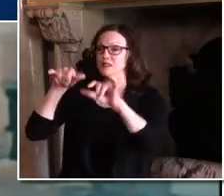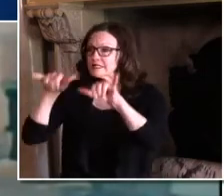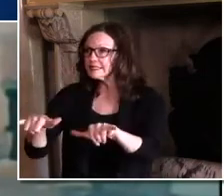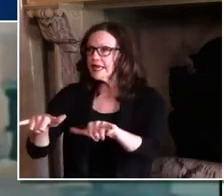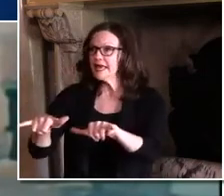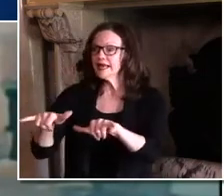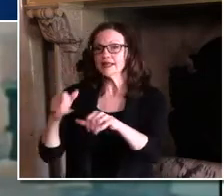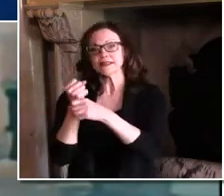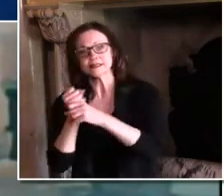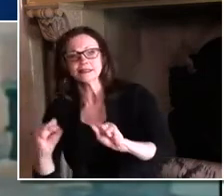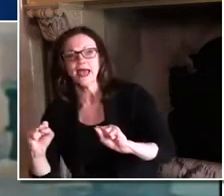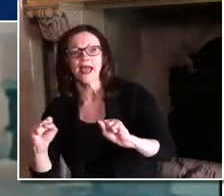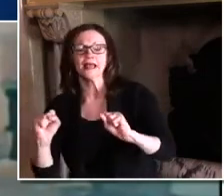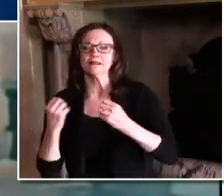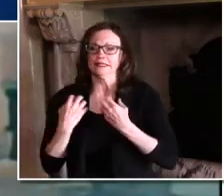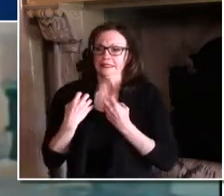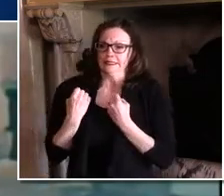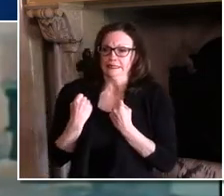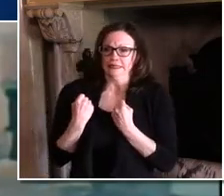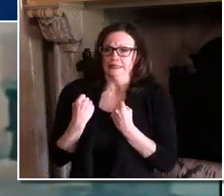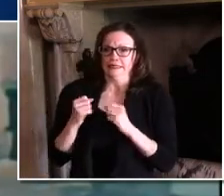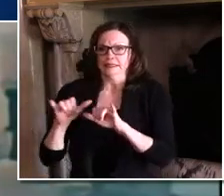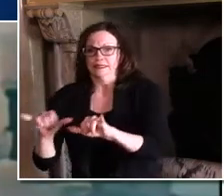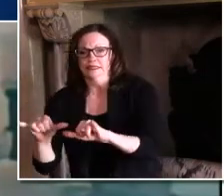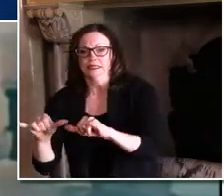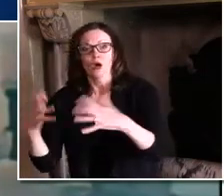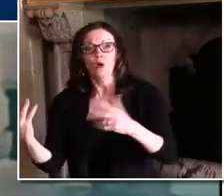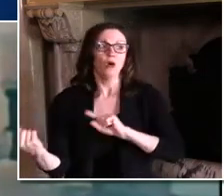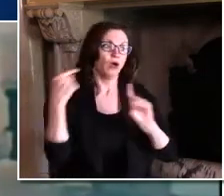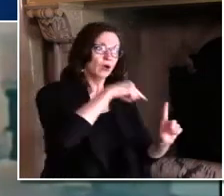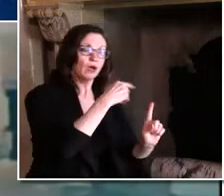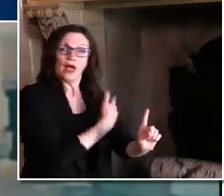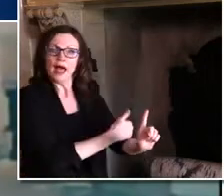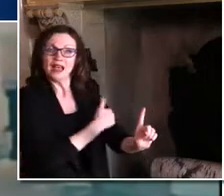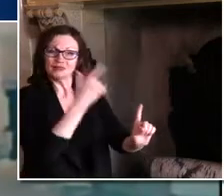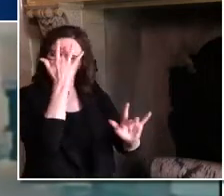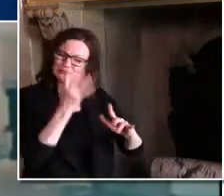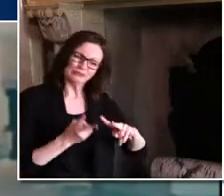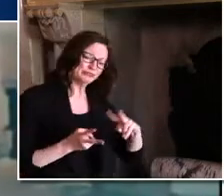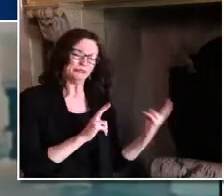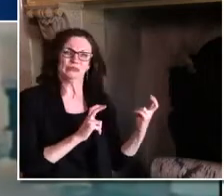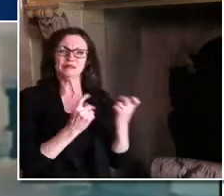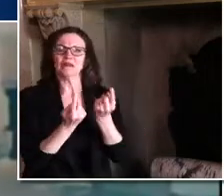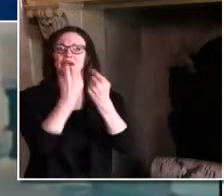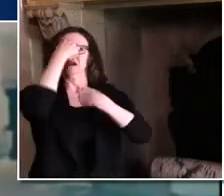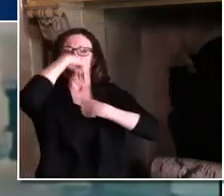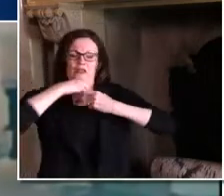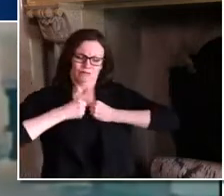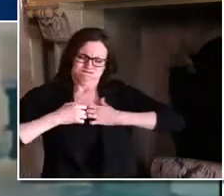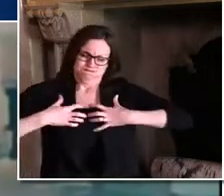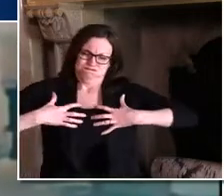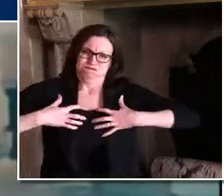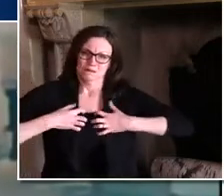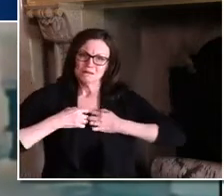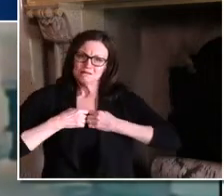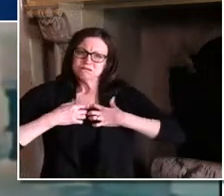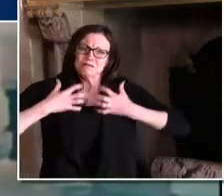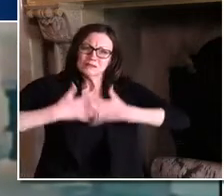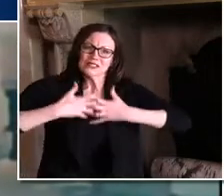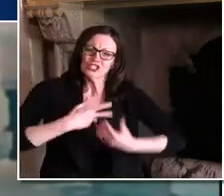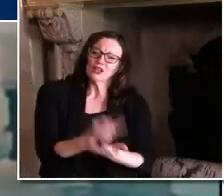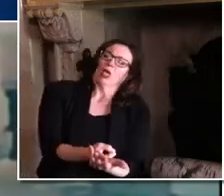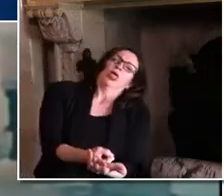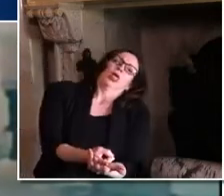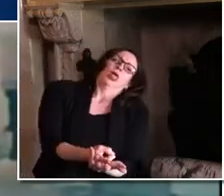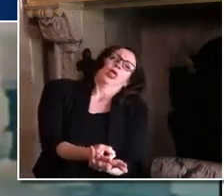help but think to myself, at least when I'm self-isolating, I get to be in my own home. For this